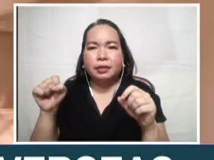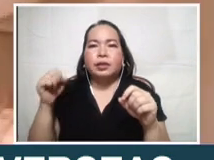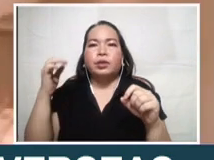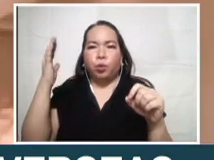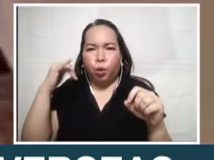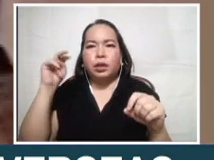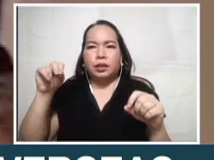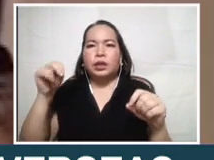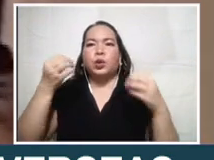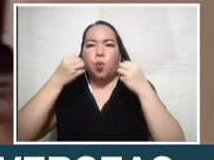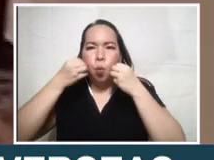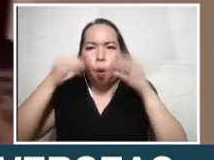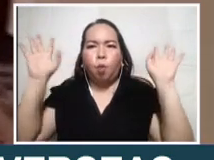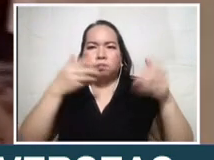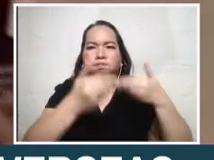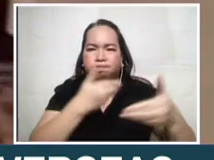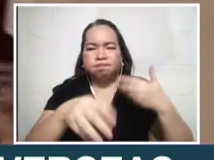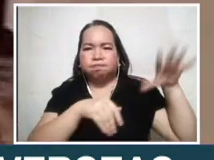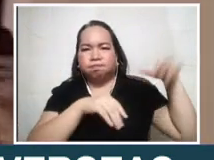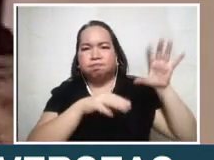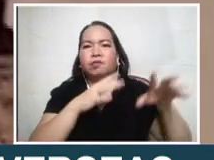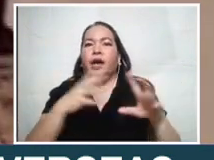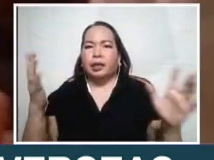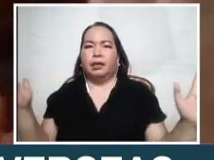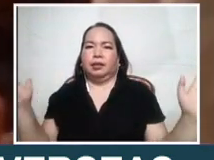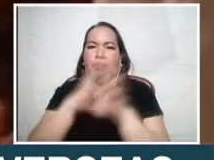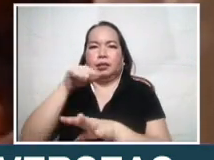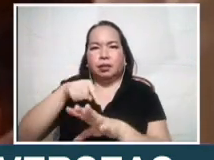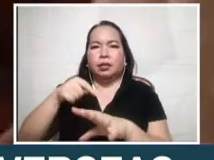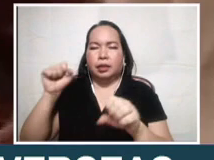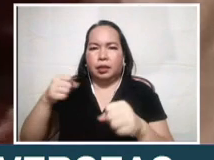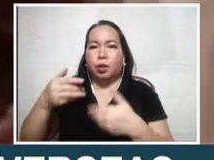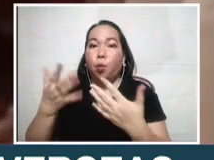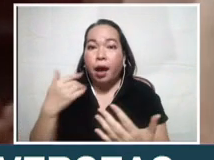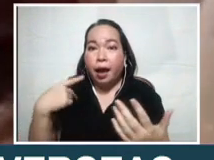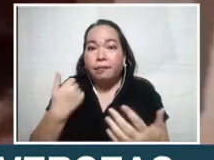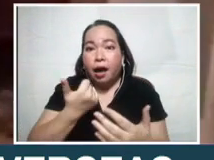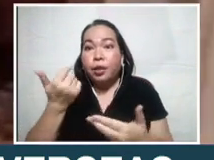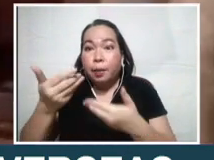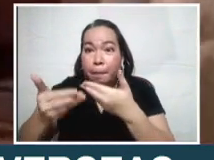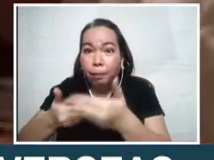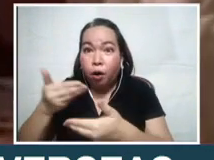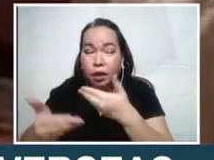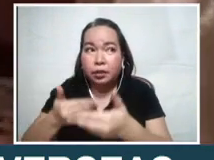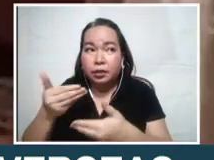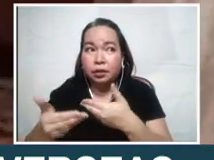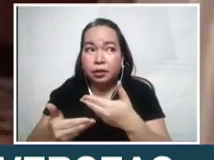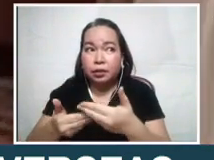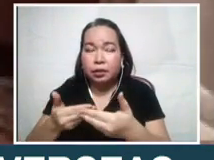the 44,000. However, there is another procedure. It has been decided that those